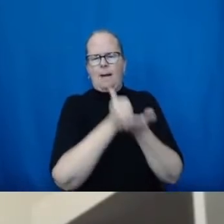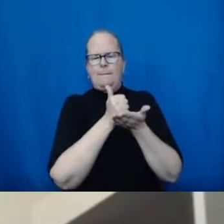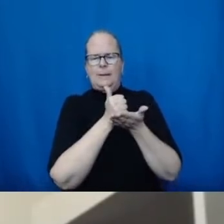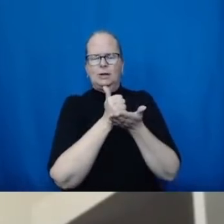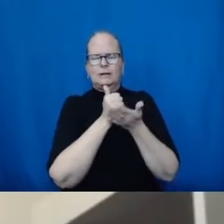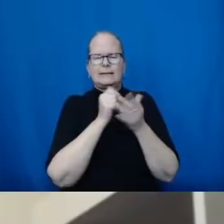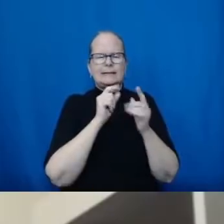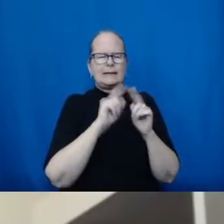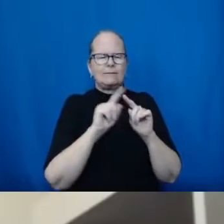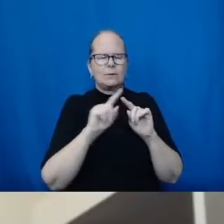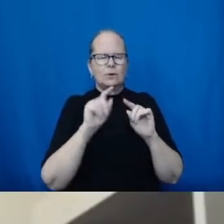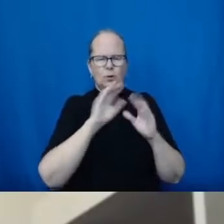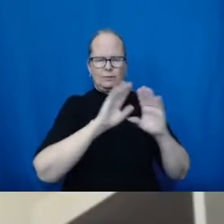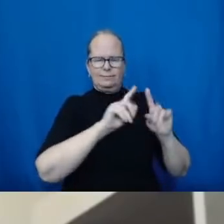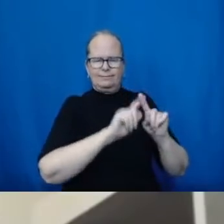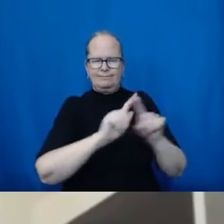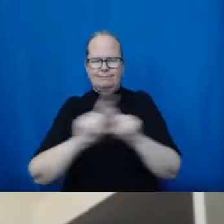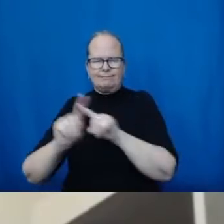those types to combat it.